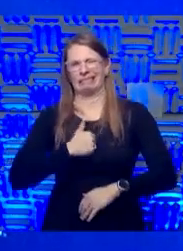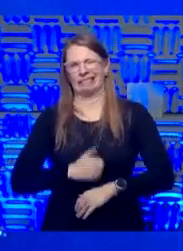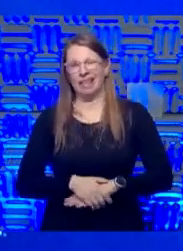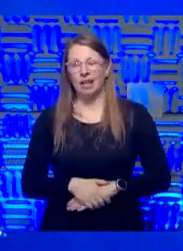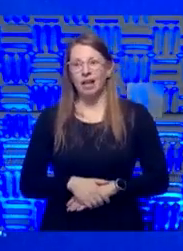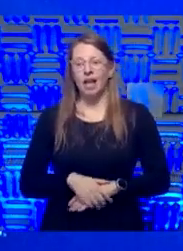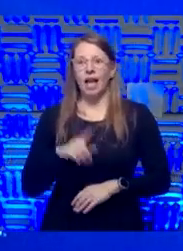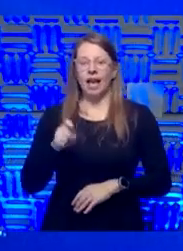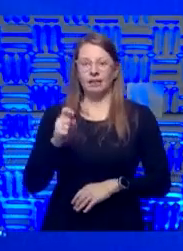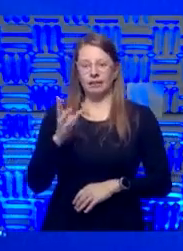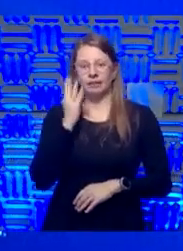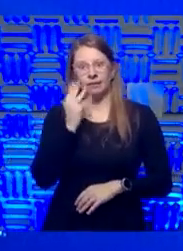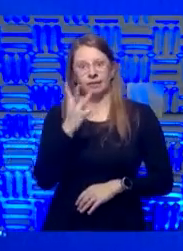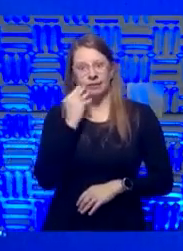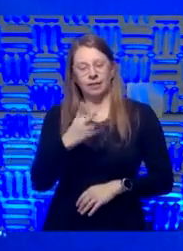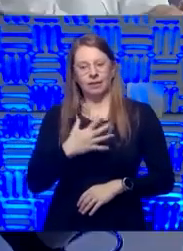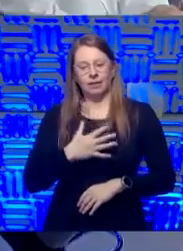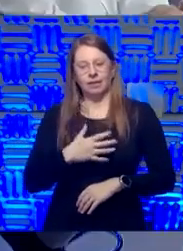point several times, as it turns out.